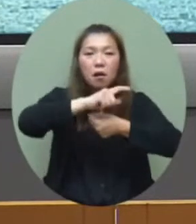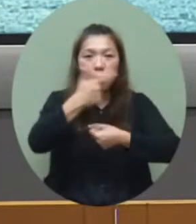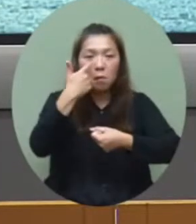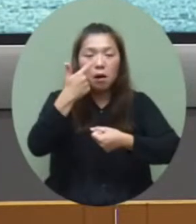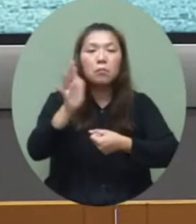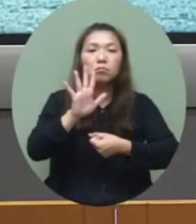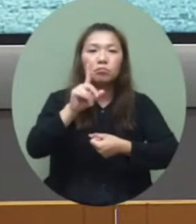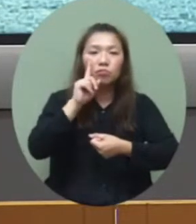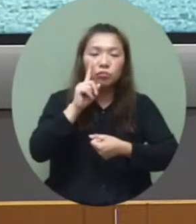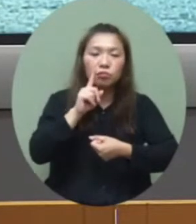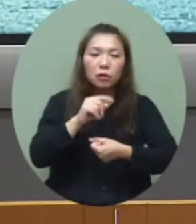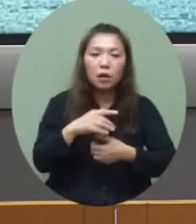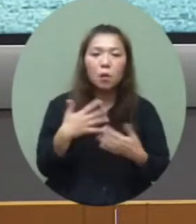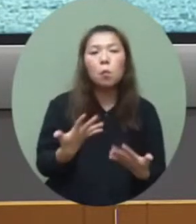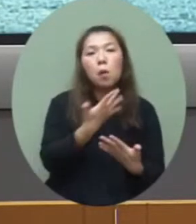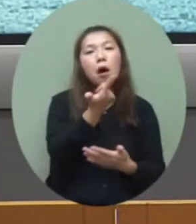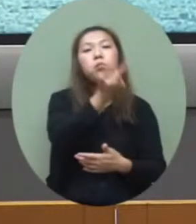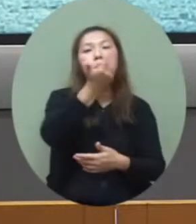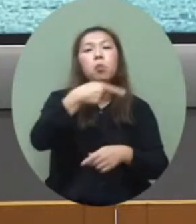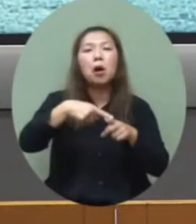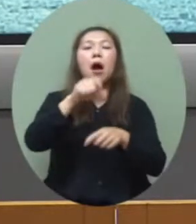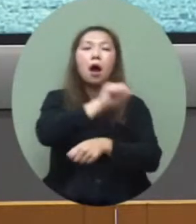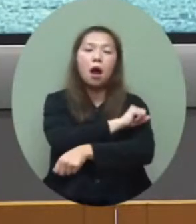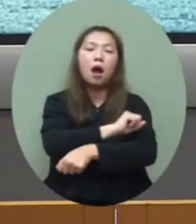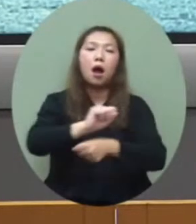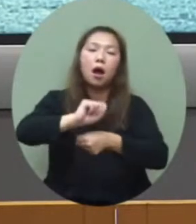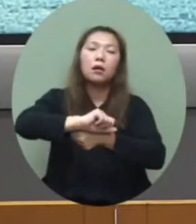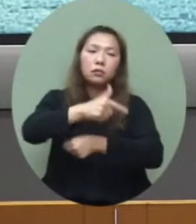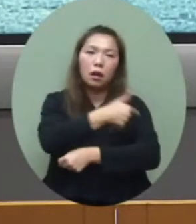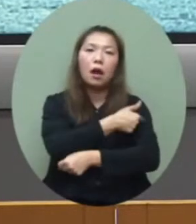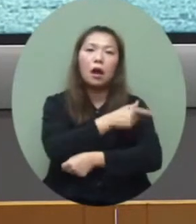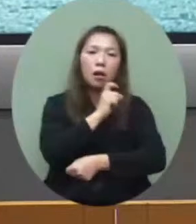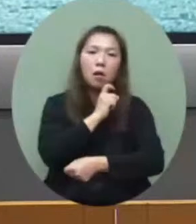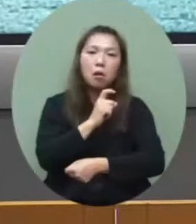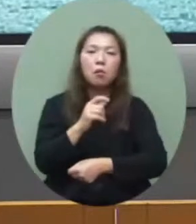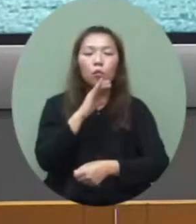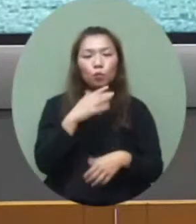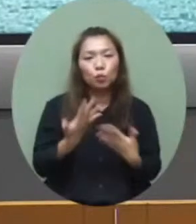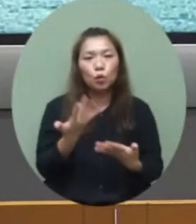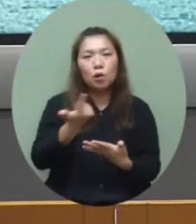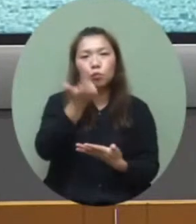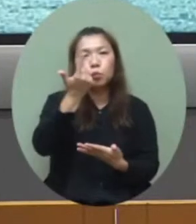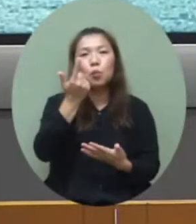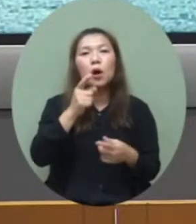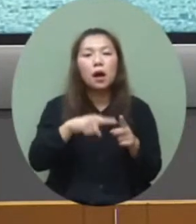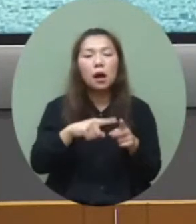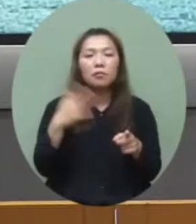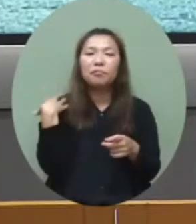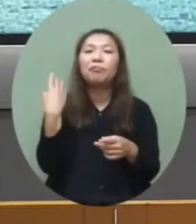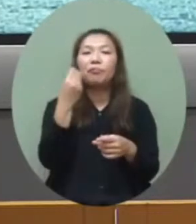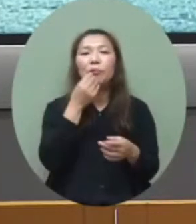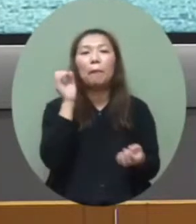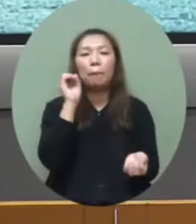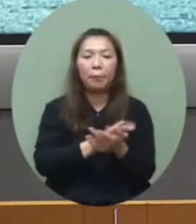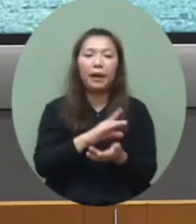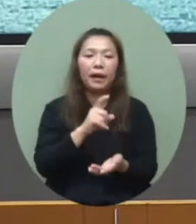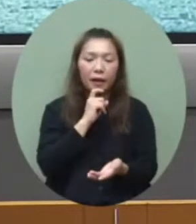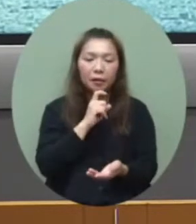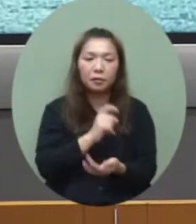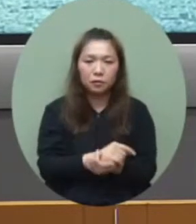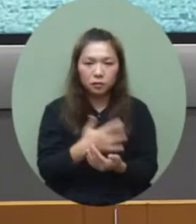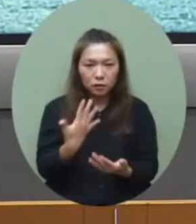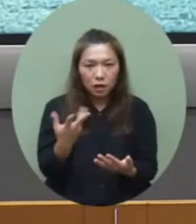increase. The rate of increase is not as rapid as the previous waves, perhaps because now we have a